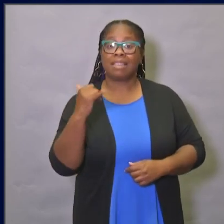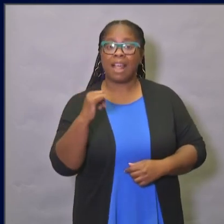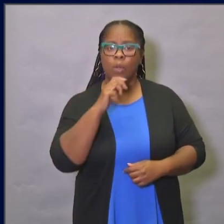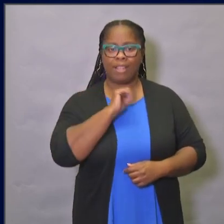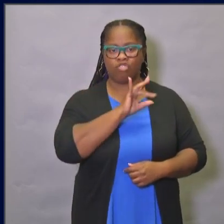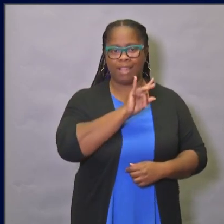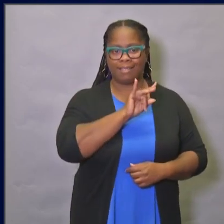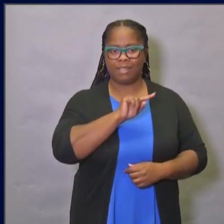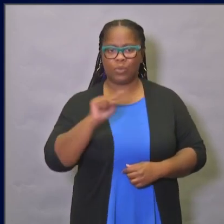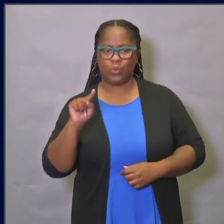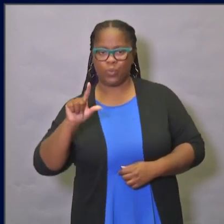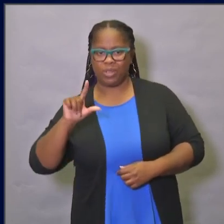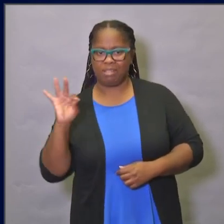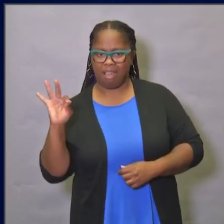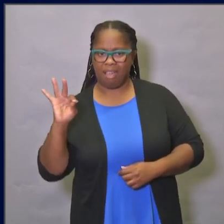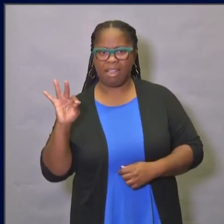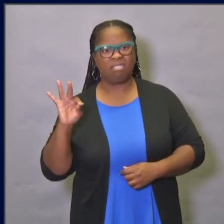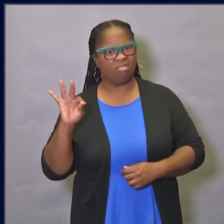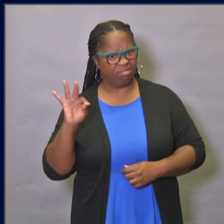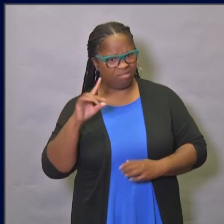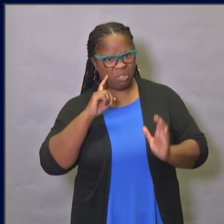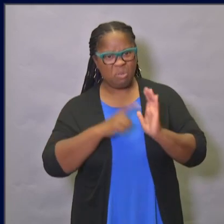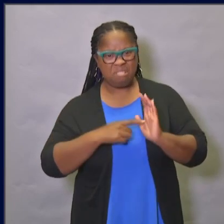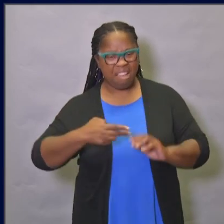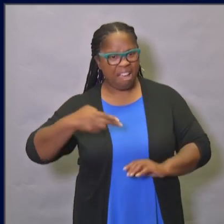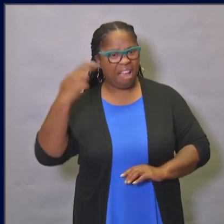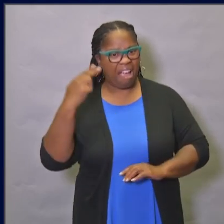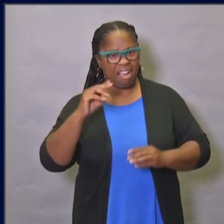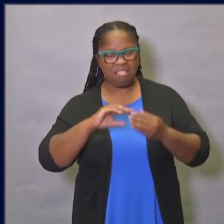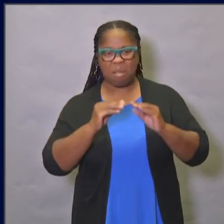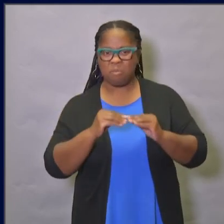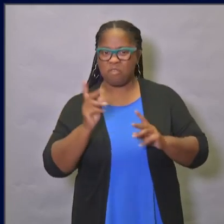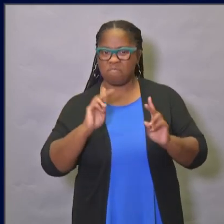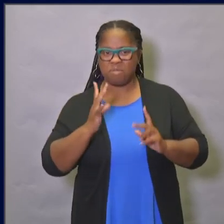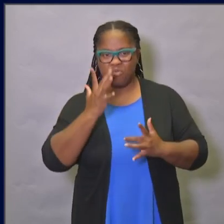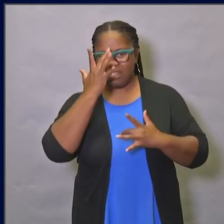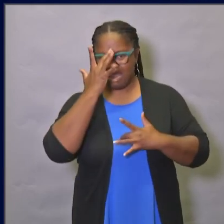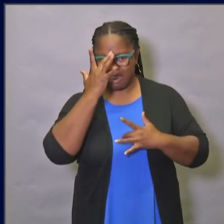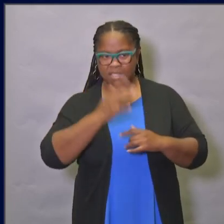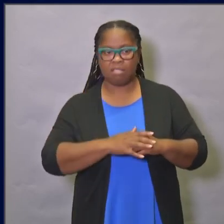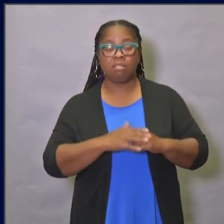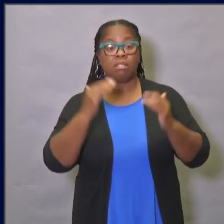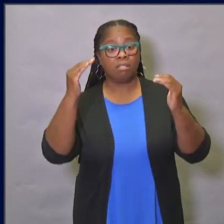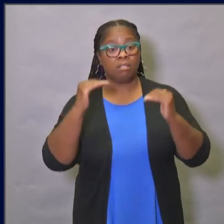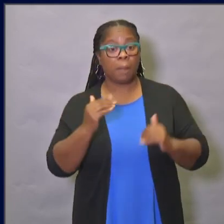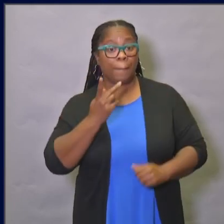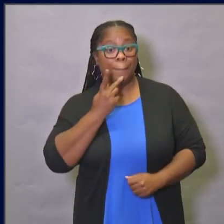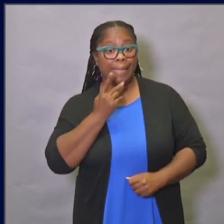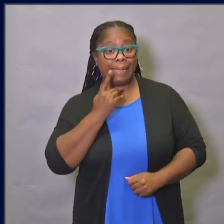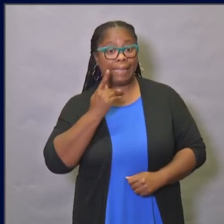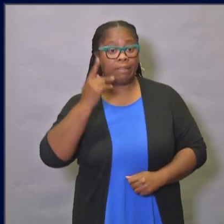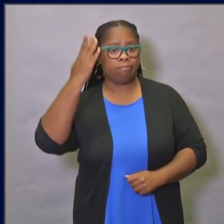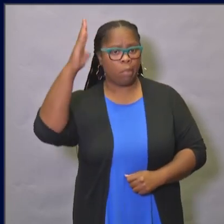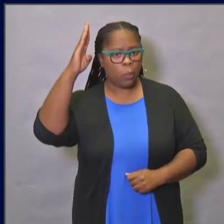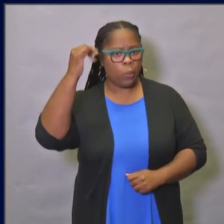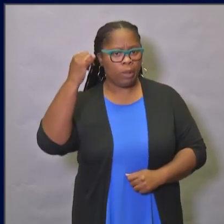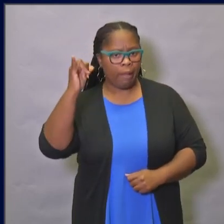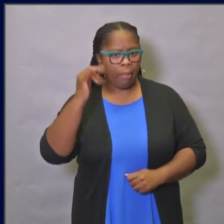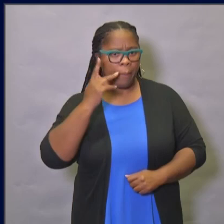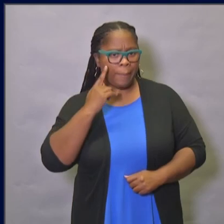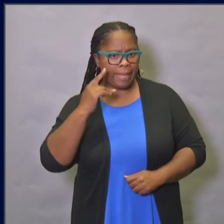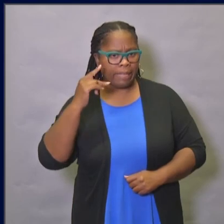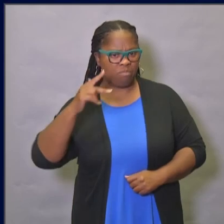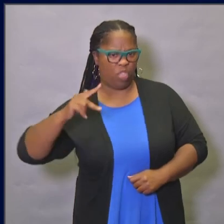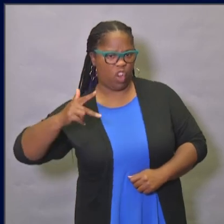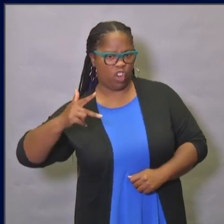also consistently have had high numbers of infections. And finally, the pink line that is below the yellow line